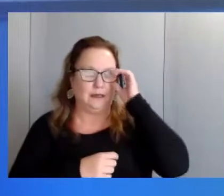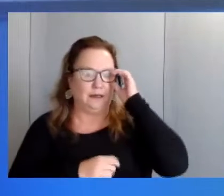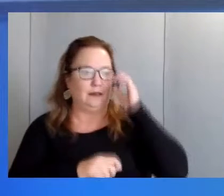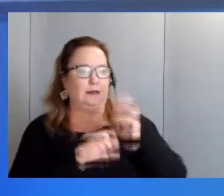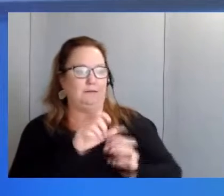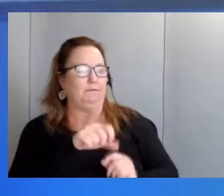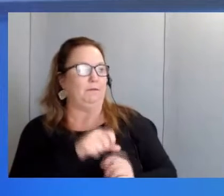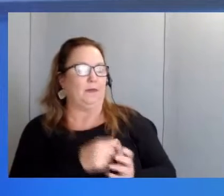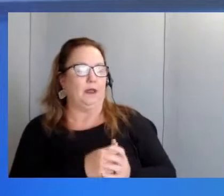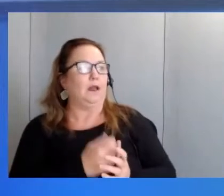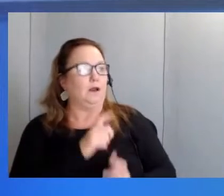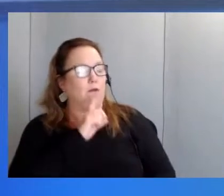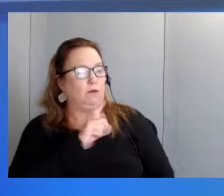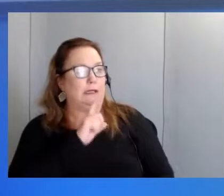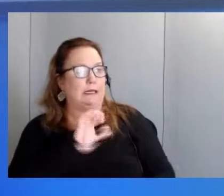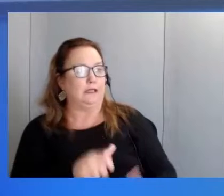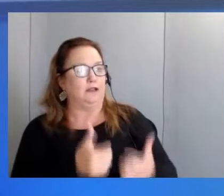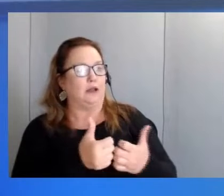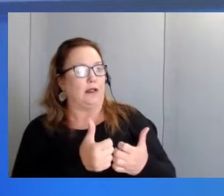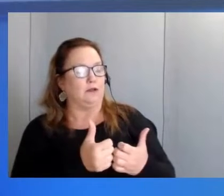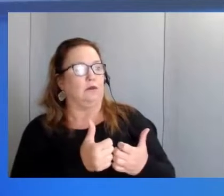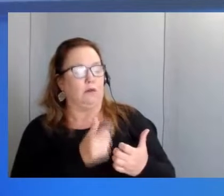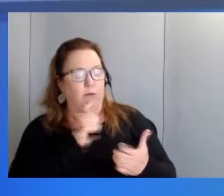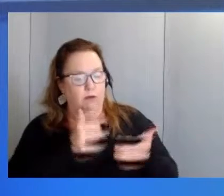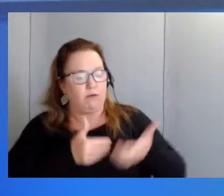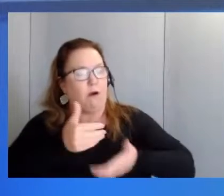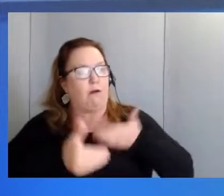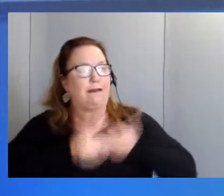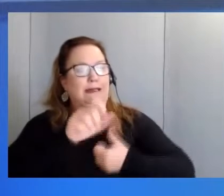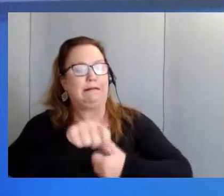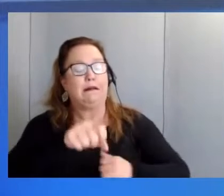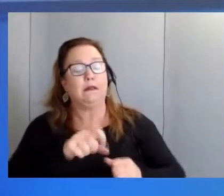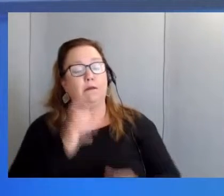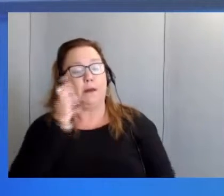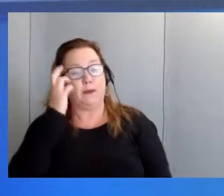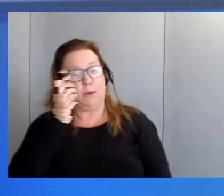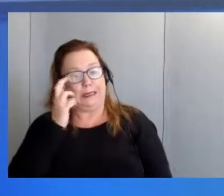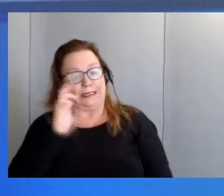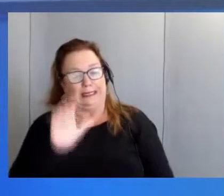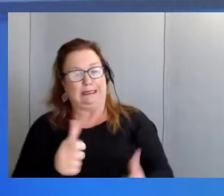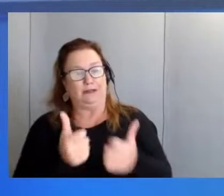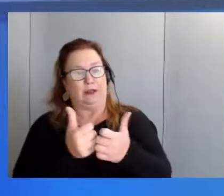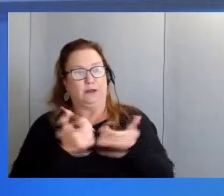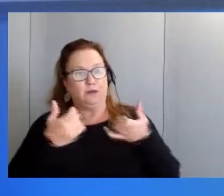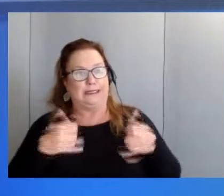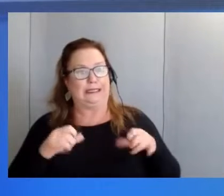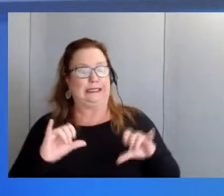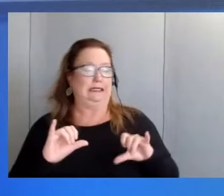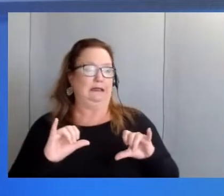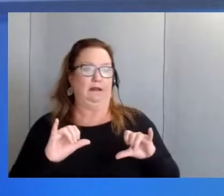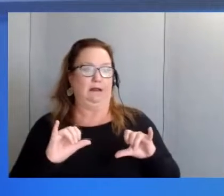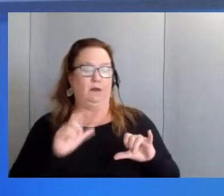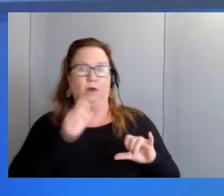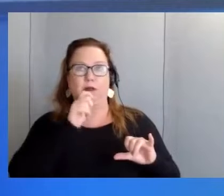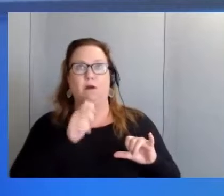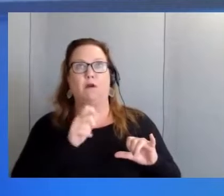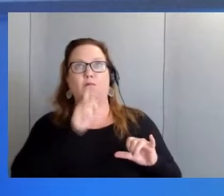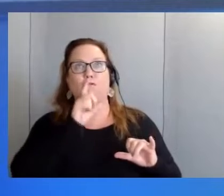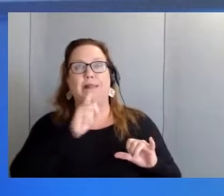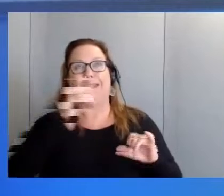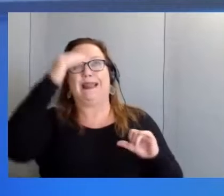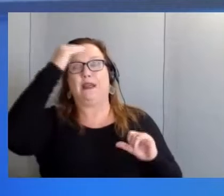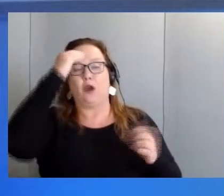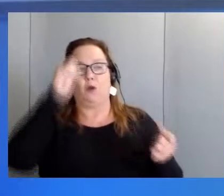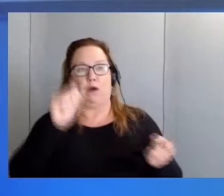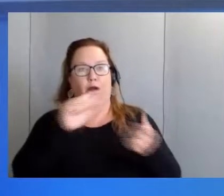reason, we're making huge progress, but the reason it's so tough is we still don't really know what causes